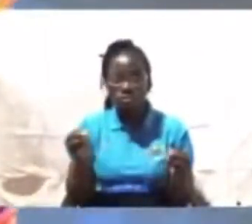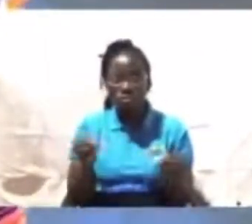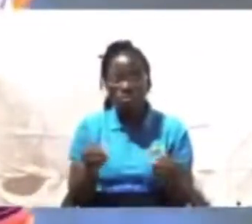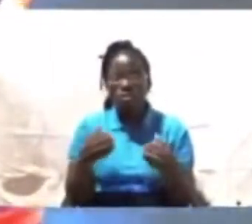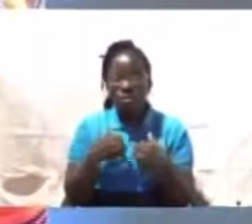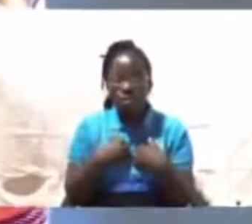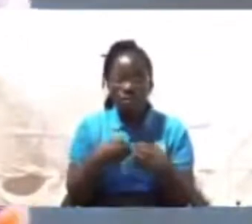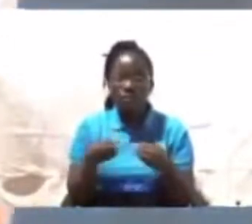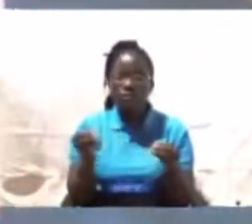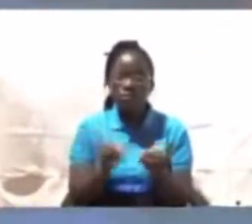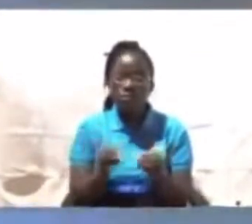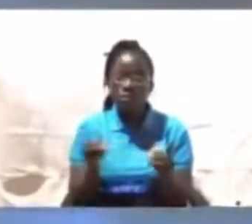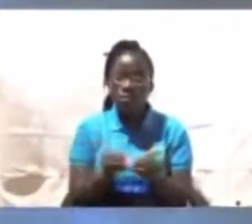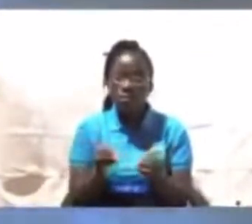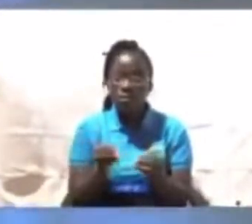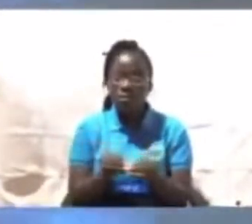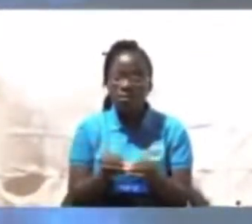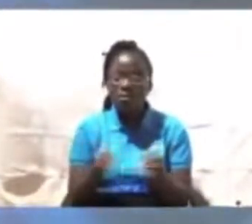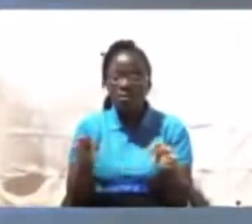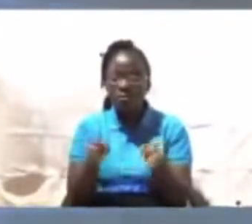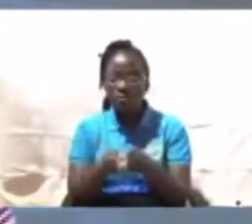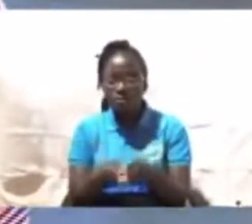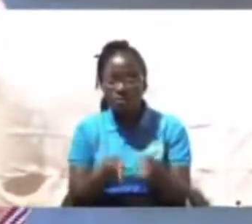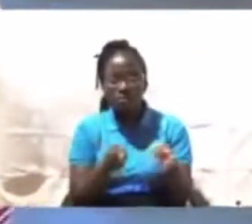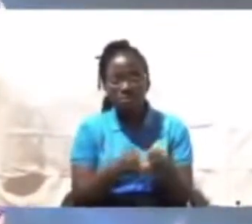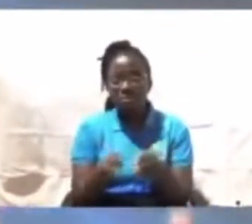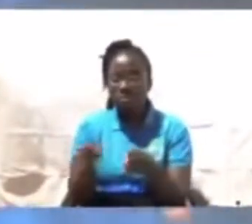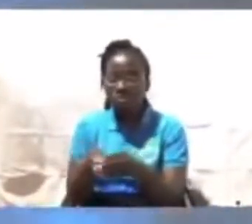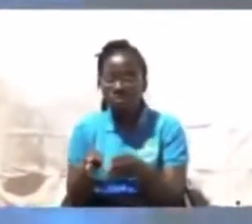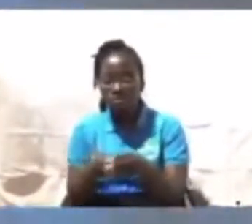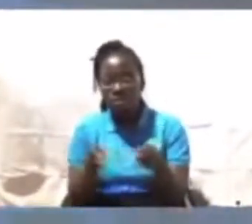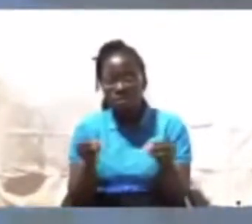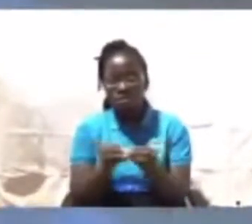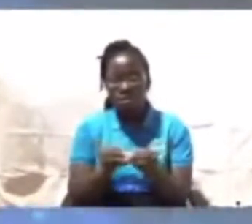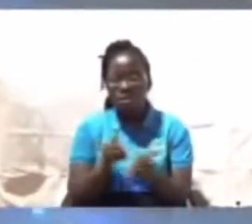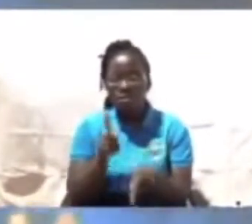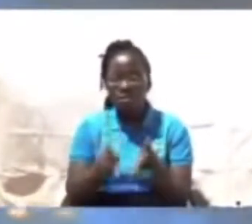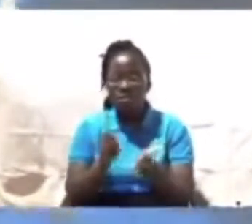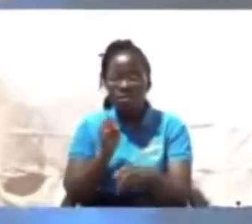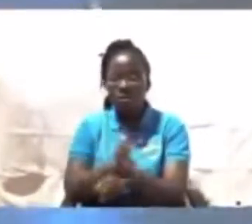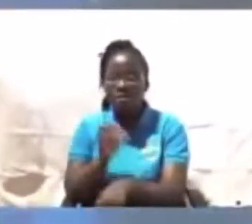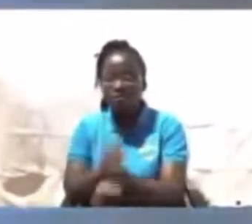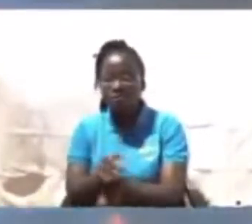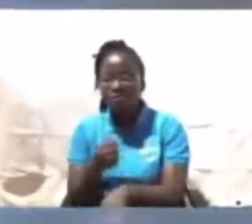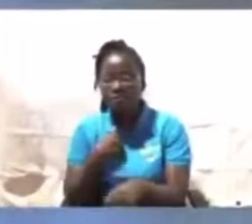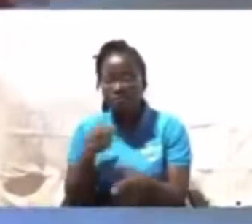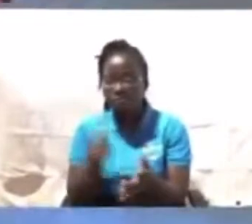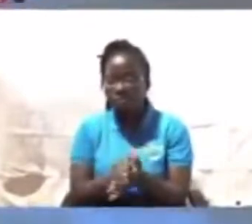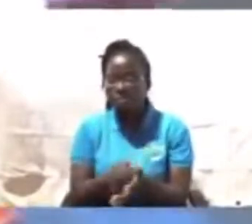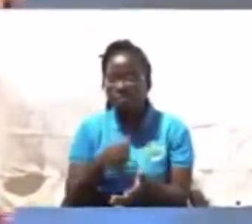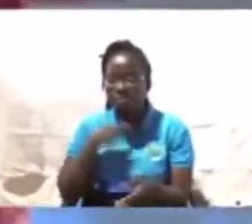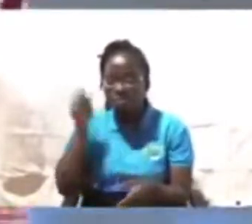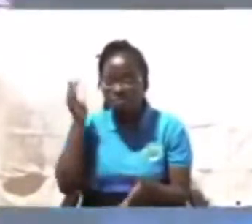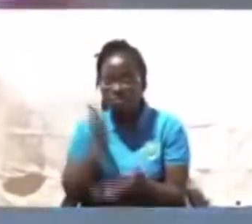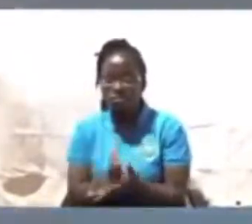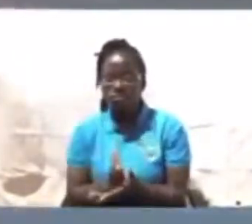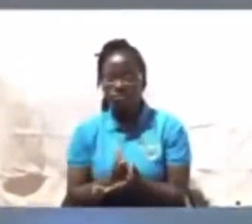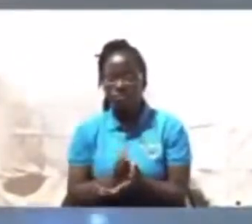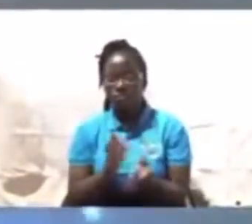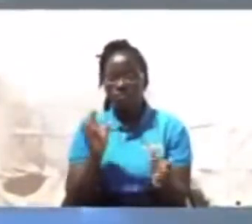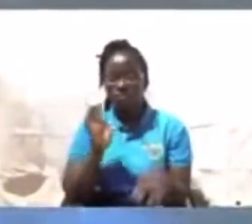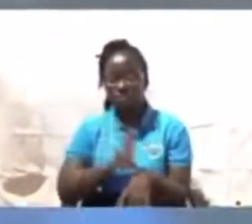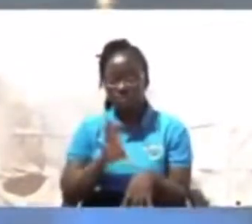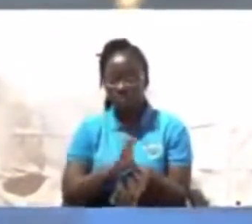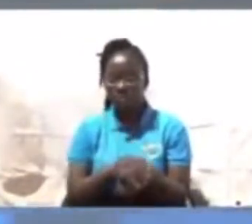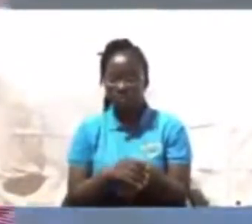kọ sumo we aba se asori no mi ngai Nipa ayimfo na omwechom no uma dindro sa dema edema